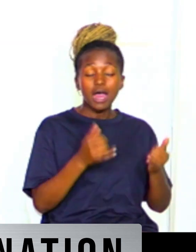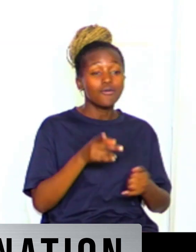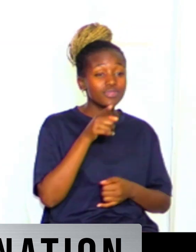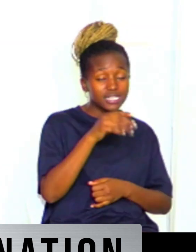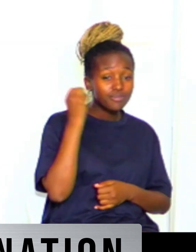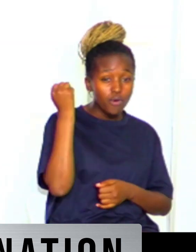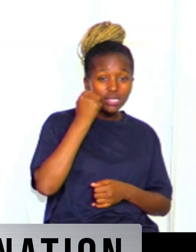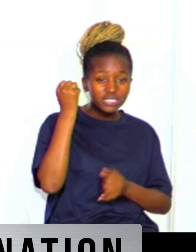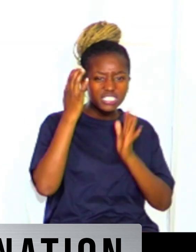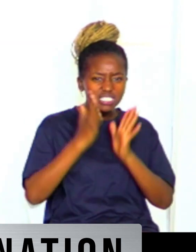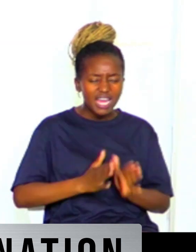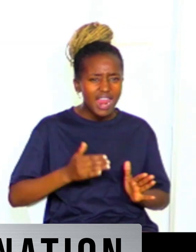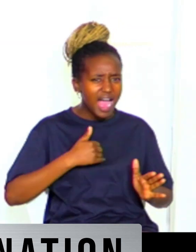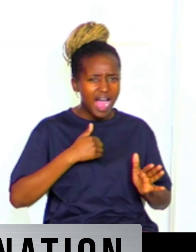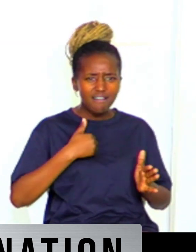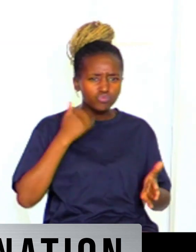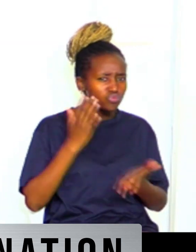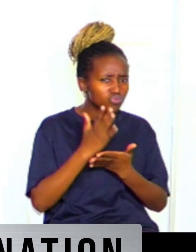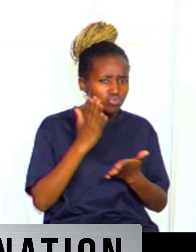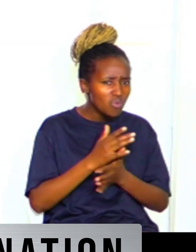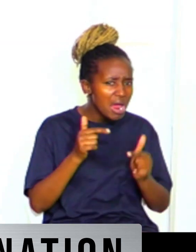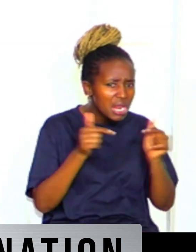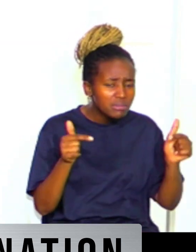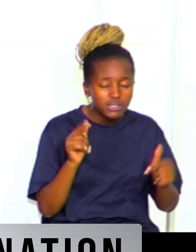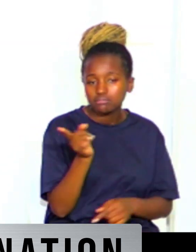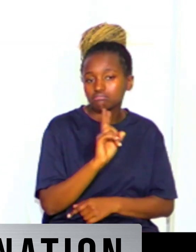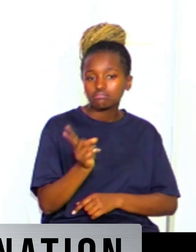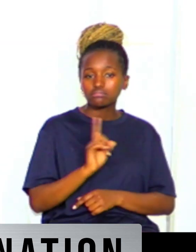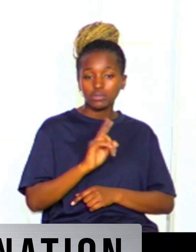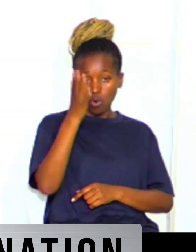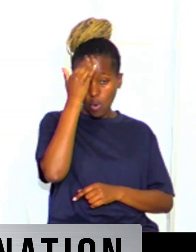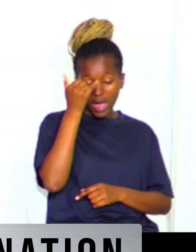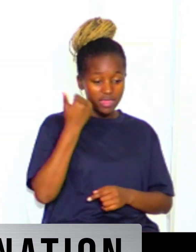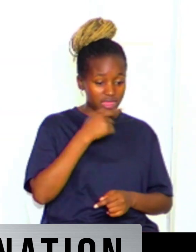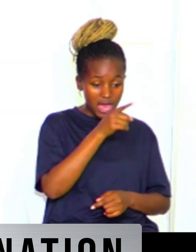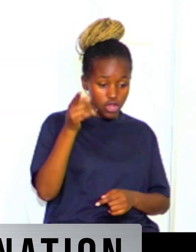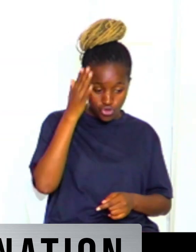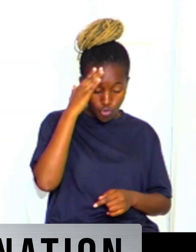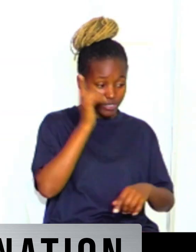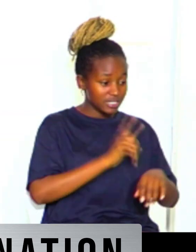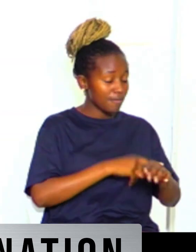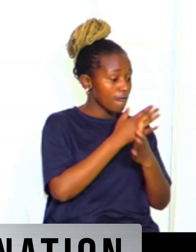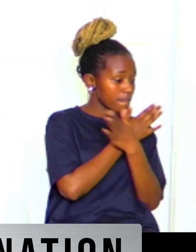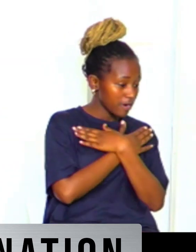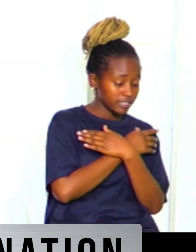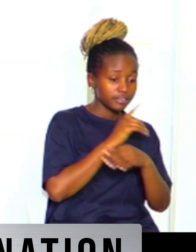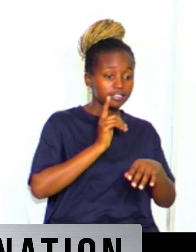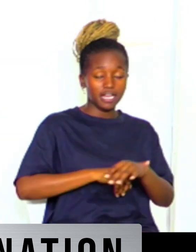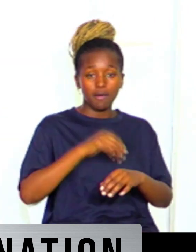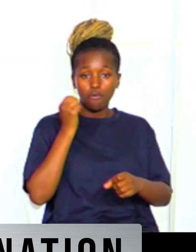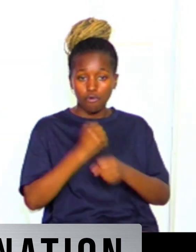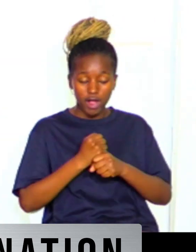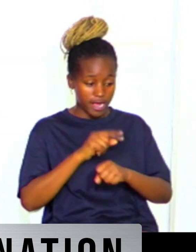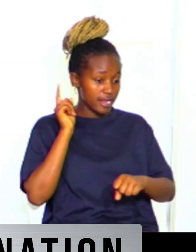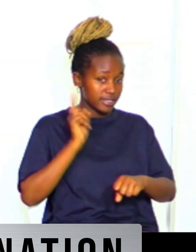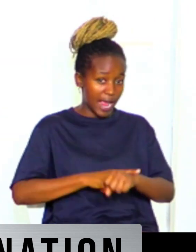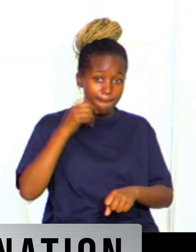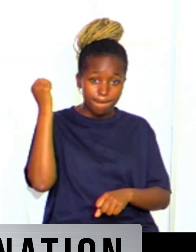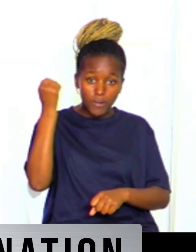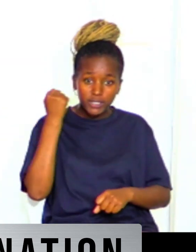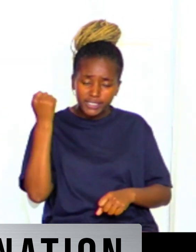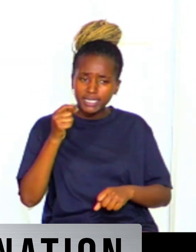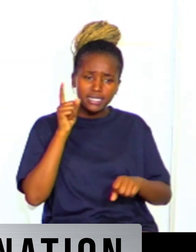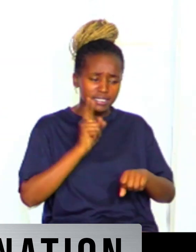nini ati wameweka uadui. Kuna time ya siasa na kuna time ya friendship na kuna time ya uadui. Unaona? Unajua siasa is like a